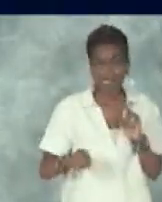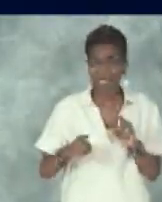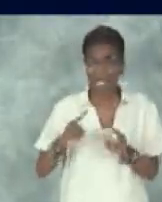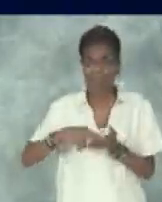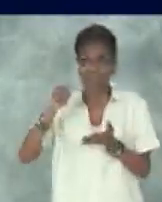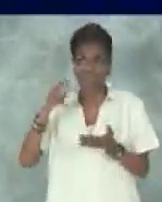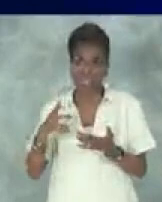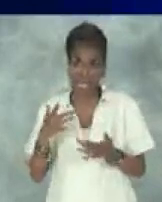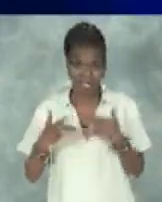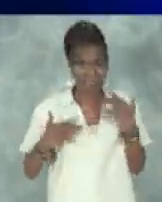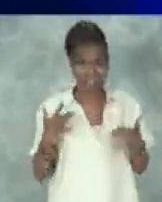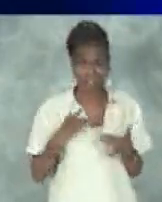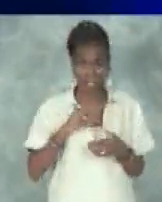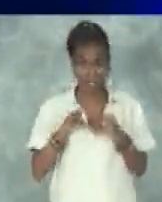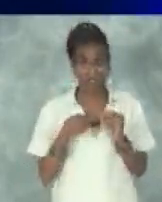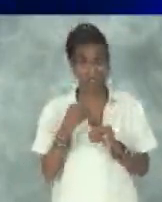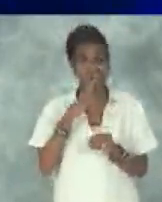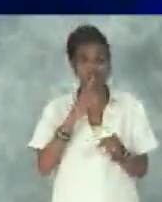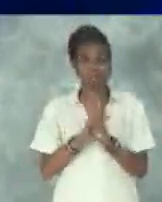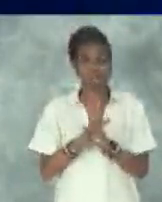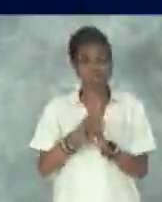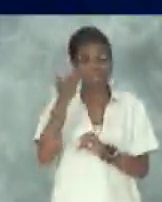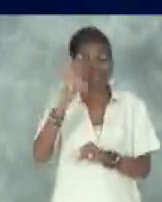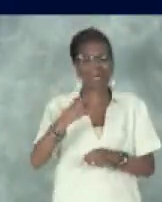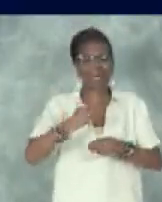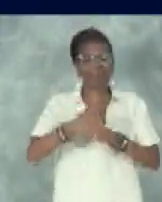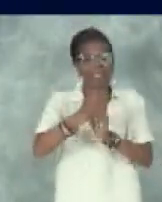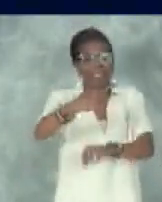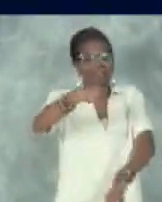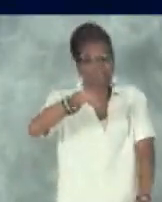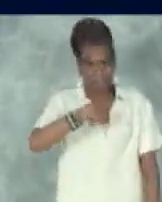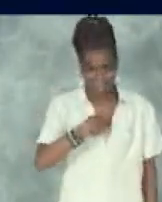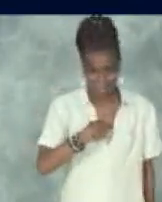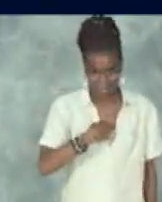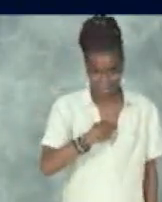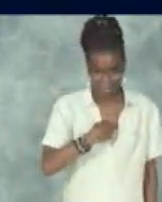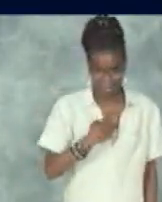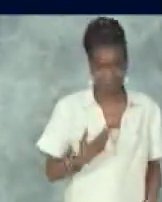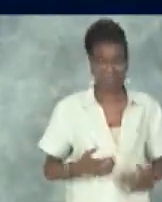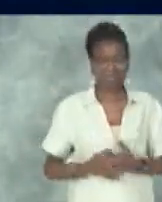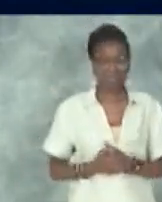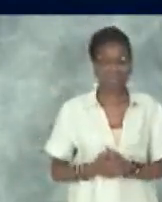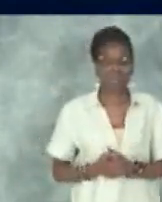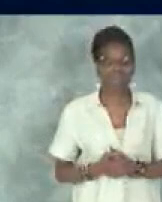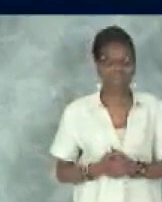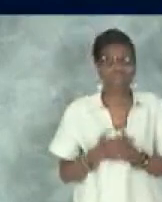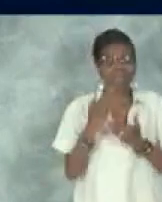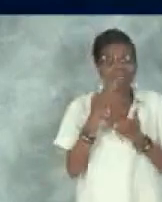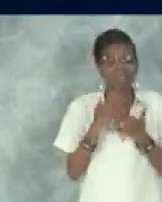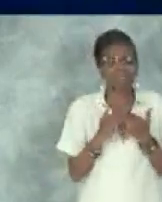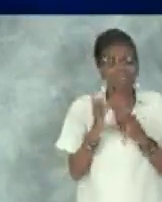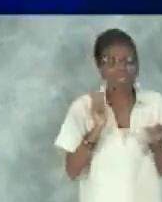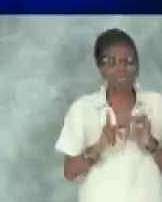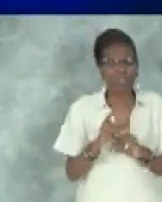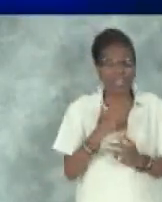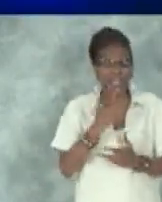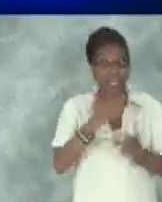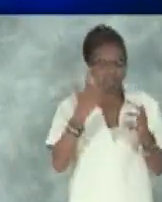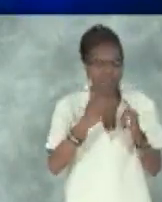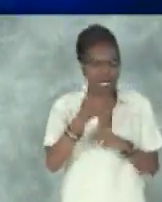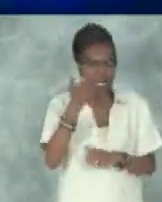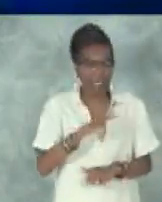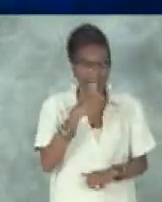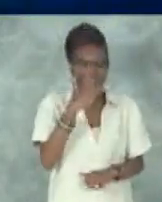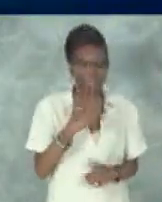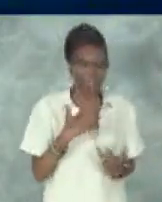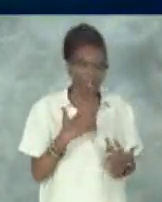promises that he made me. Let me see. I'm gonna get on out of your way, but you need to understand, some of us in here getting mad at God